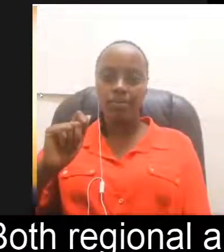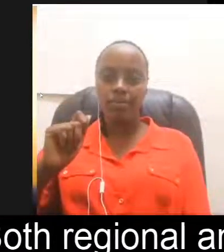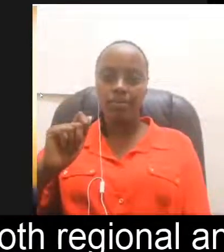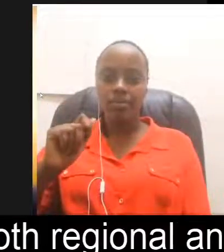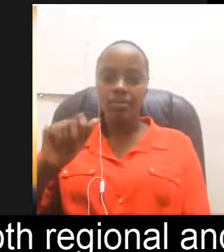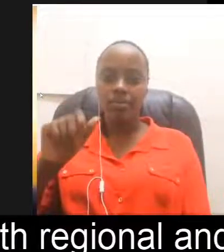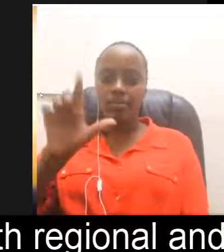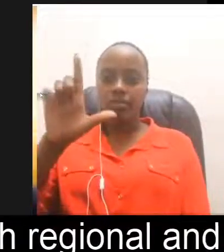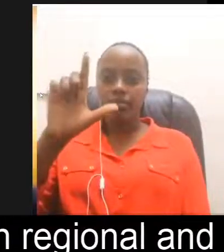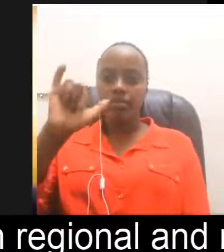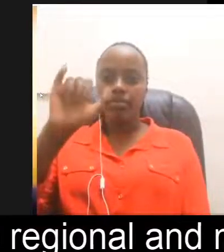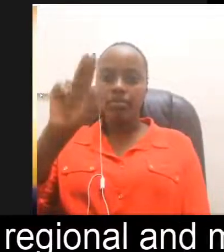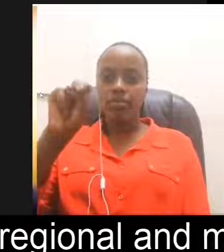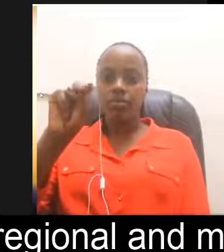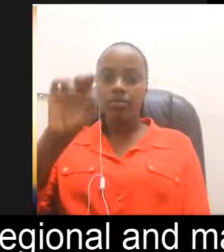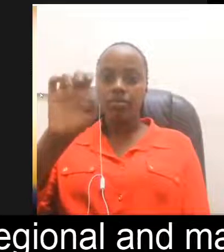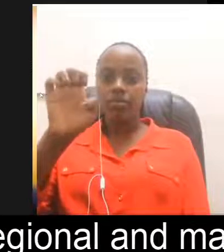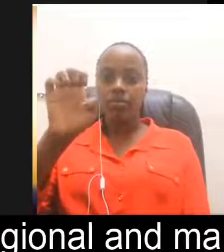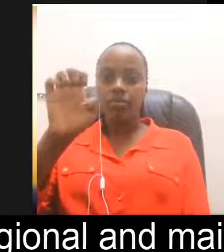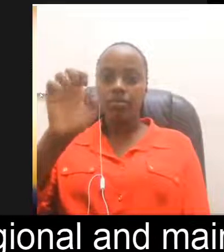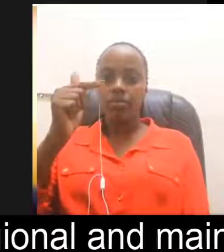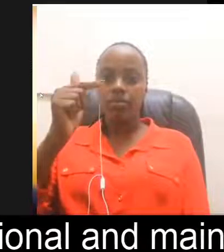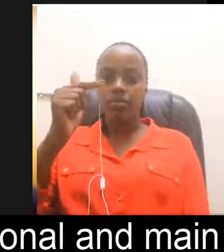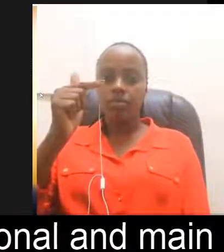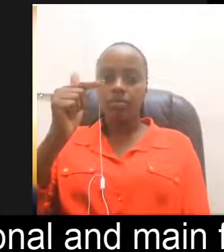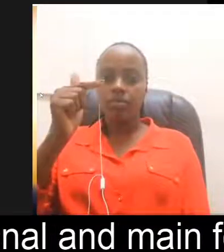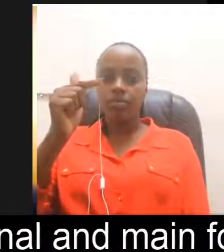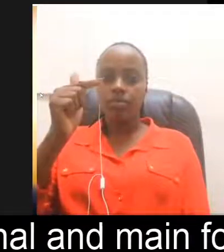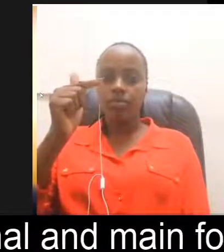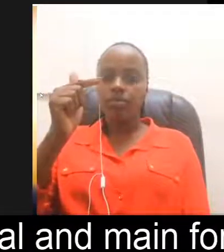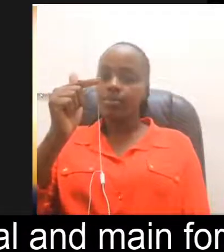Lynette? Okay.